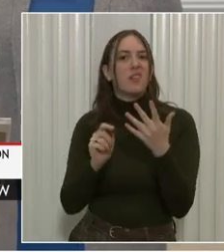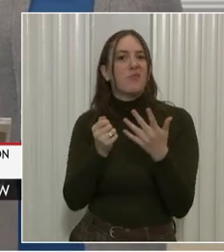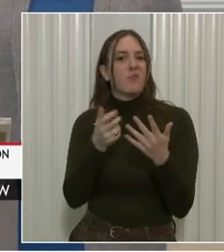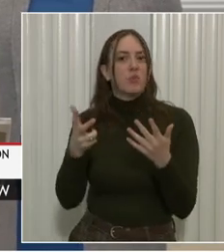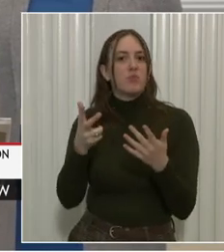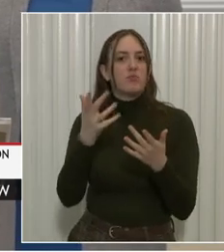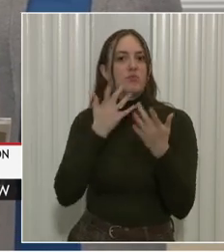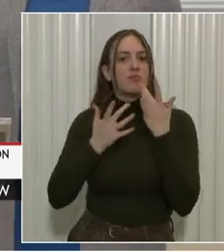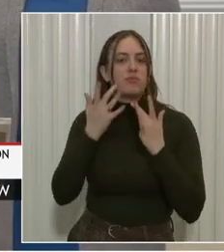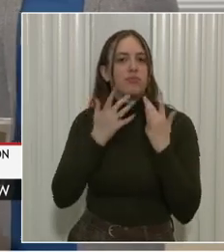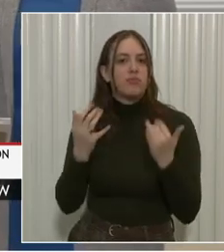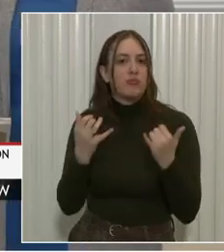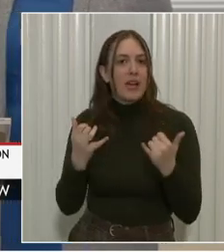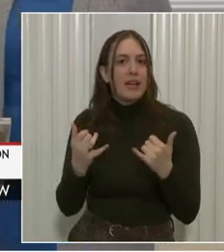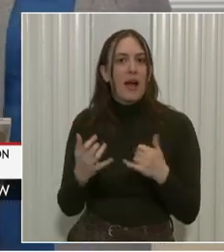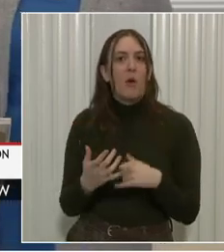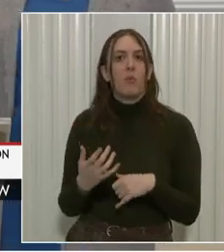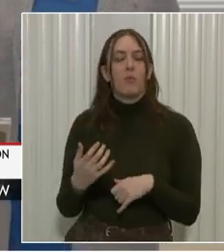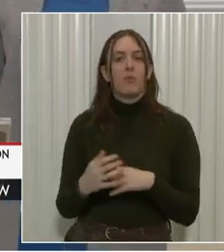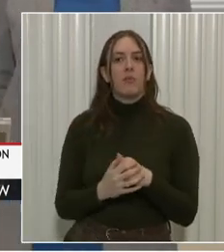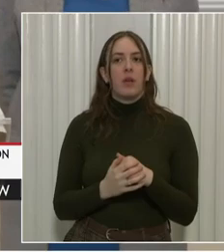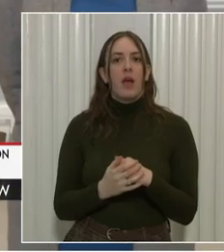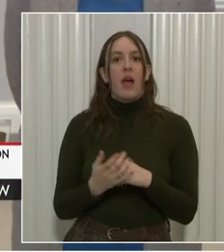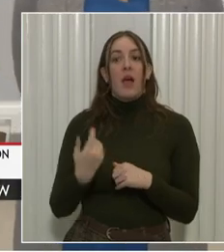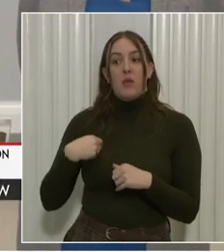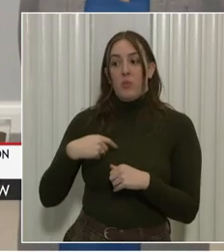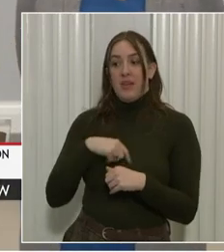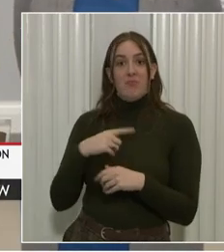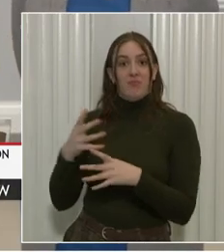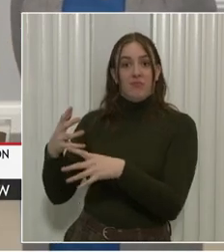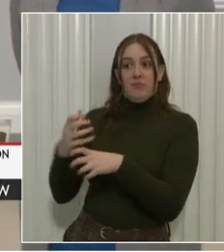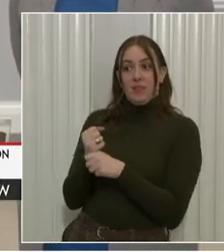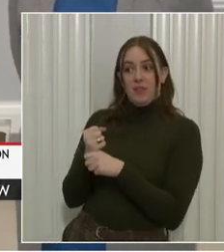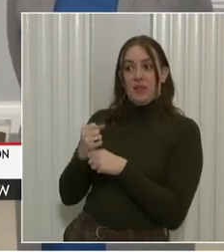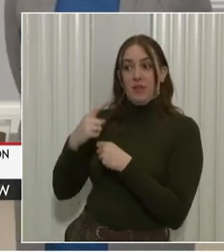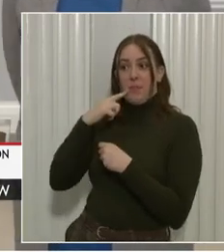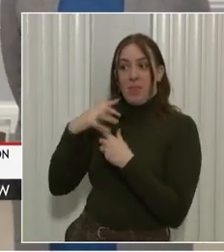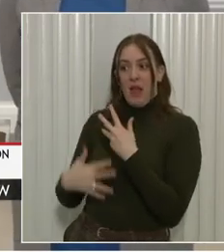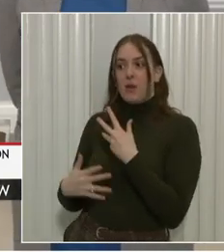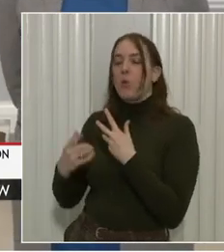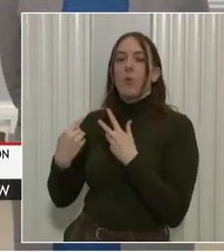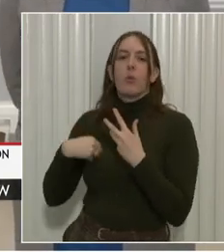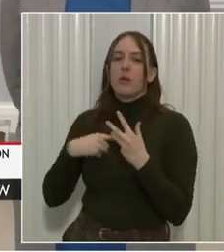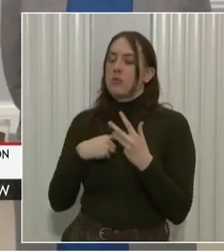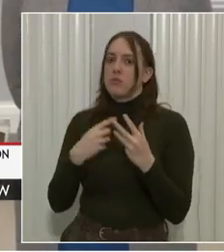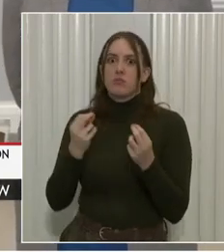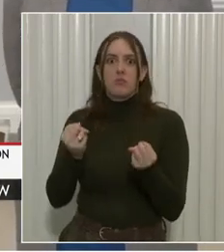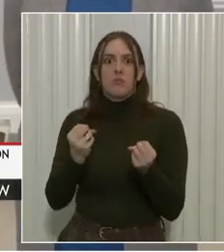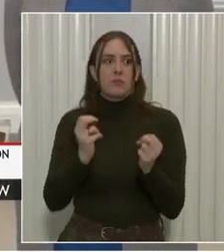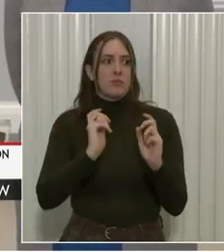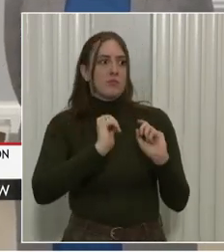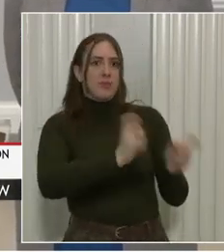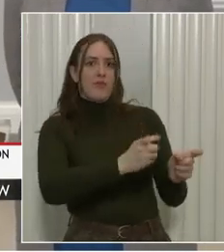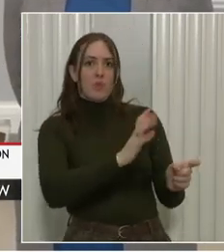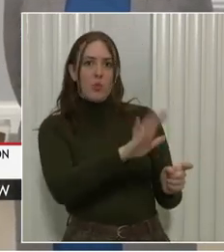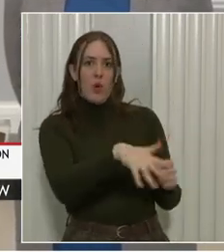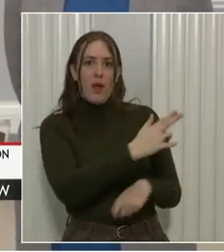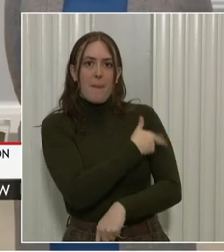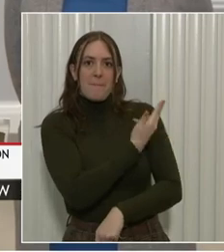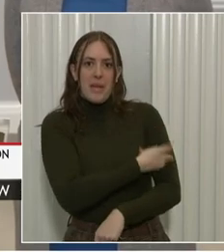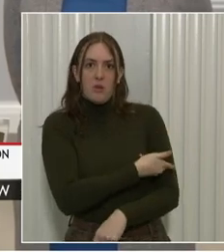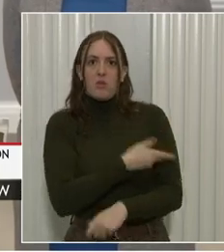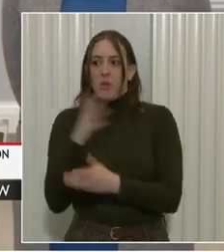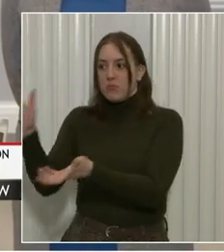where products are coming in as quickly as we're sending them out to hospitals. So we're grateful to the community because, as I said,